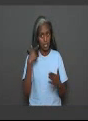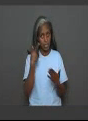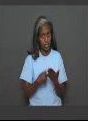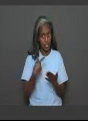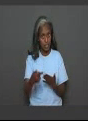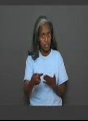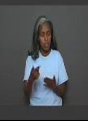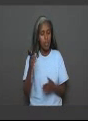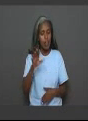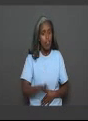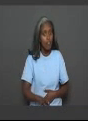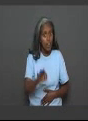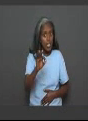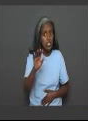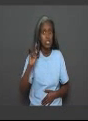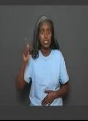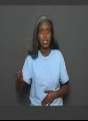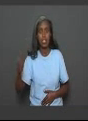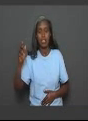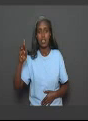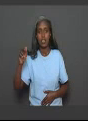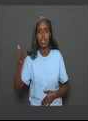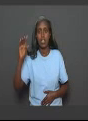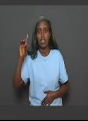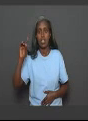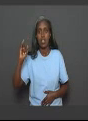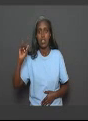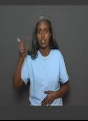Then, find the gradient of the graph